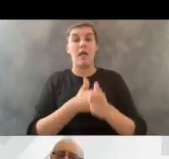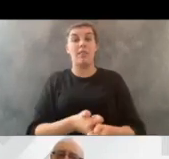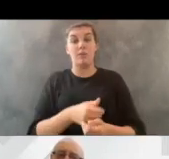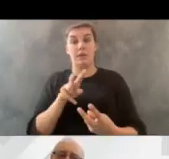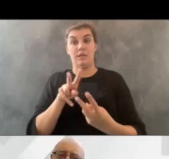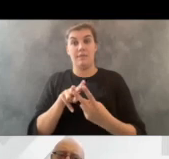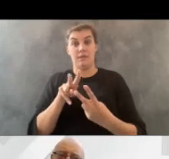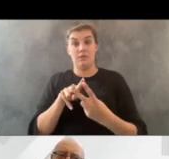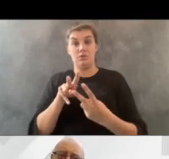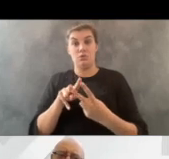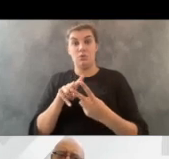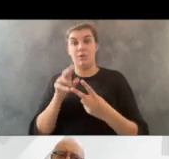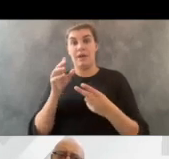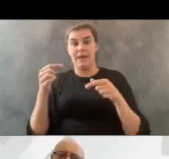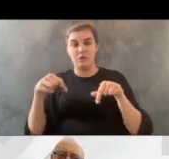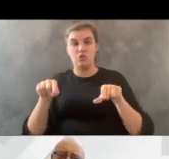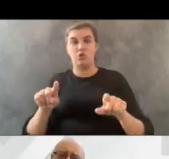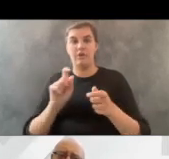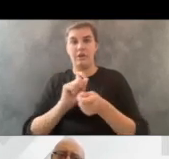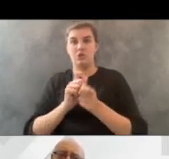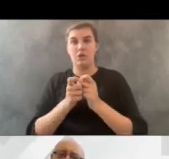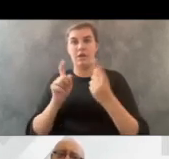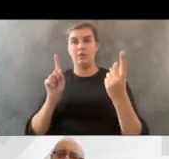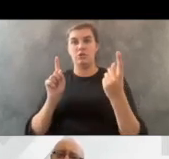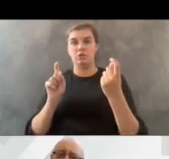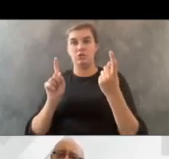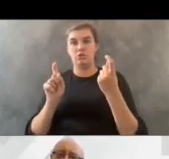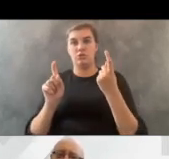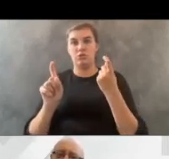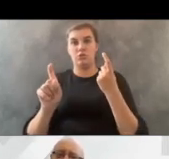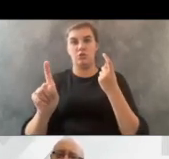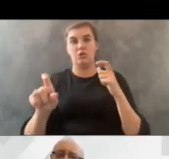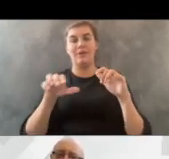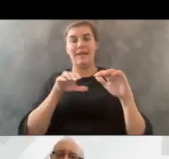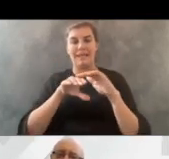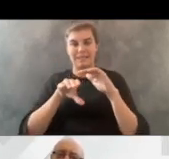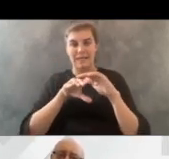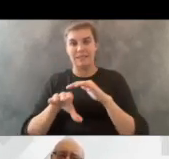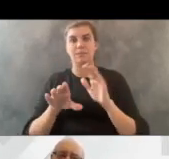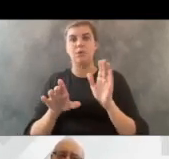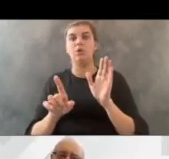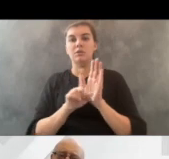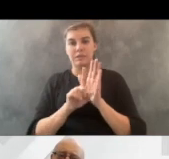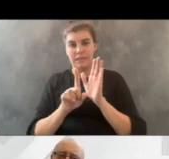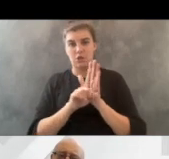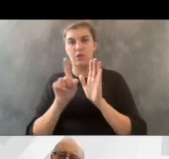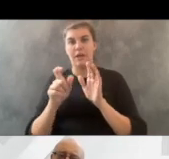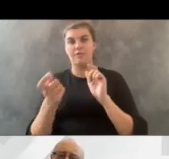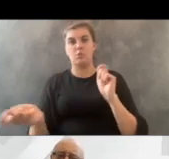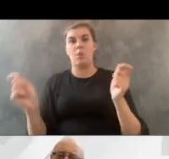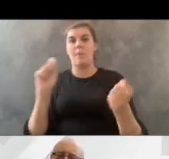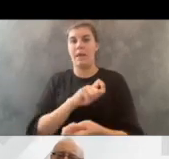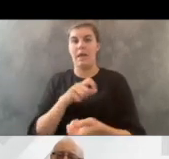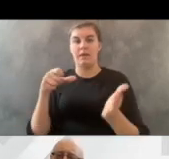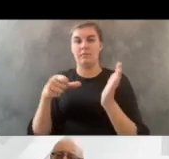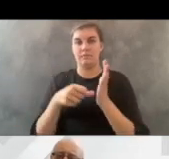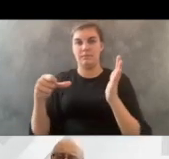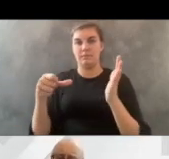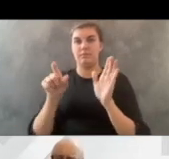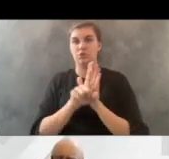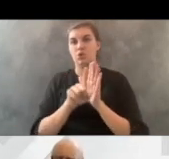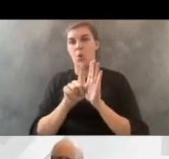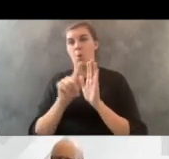this crossing. And the locator tone has a duration requirement. The locator